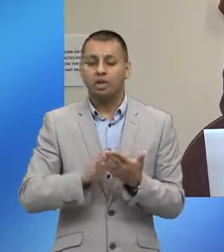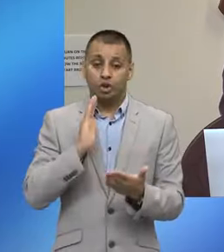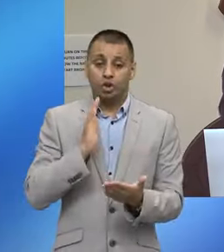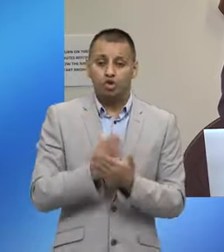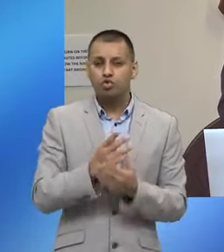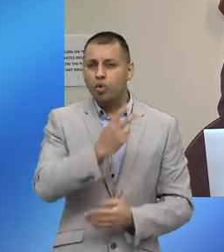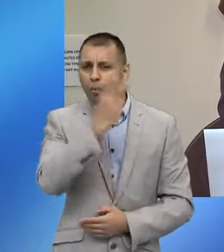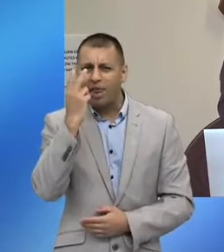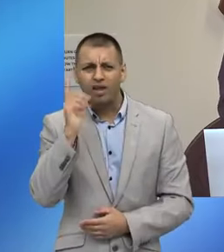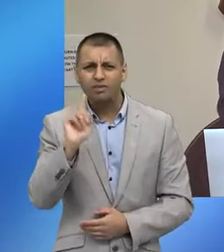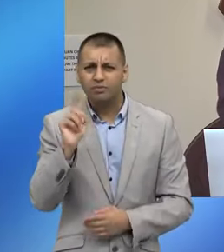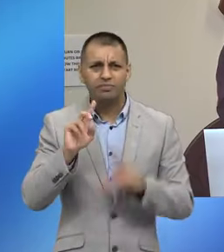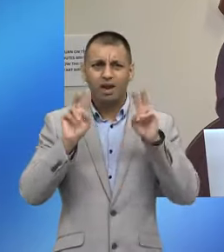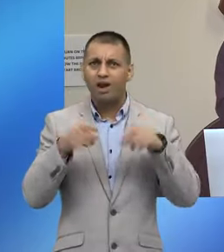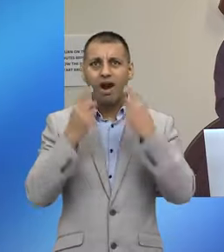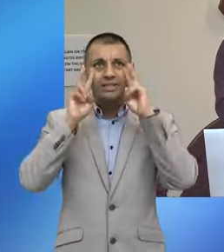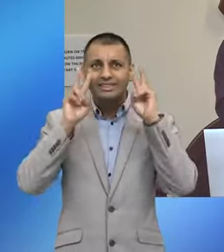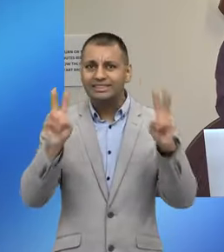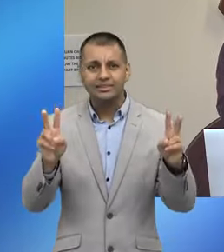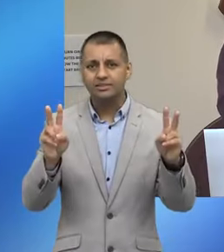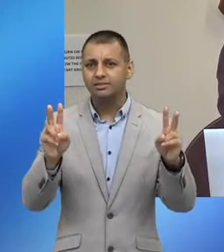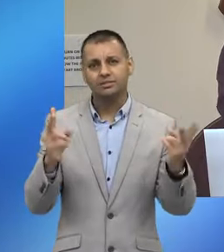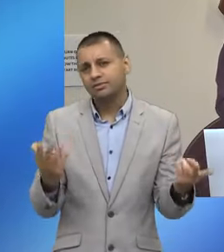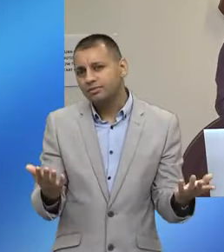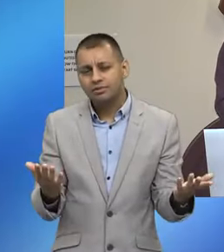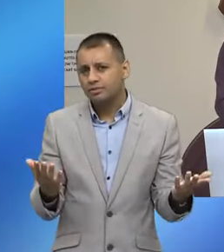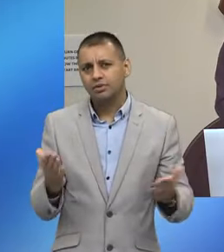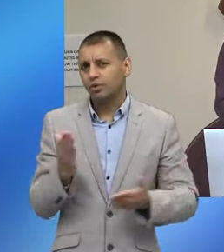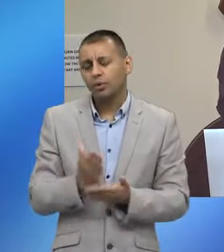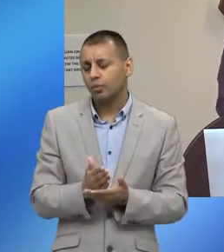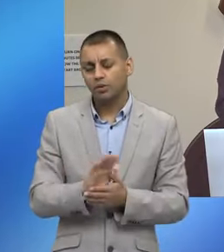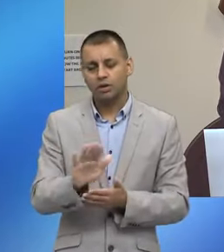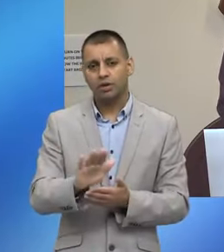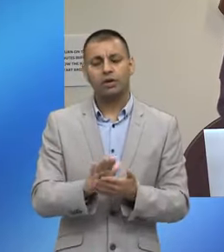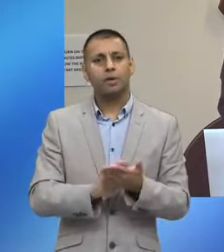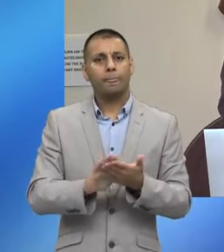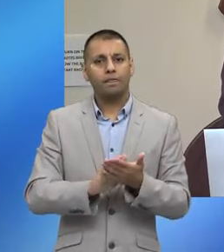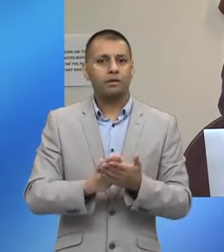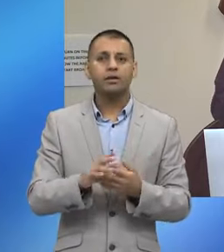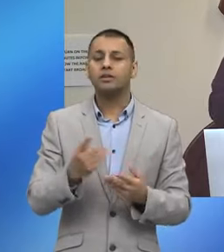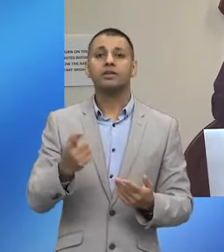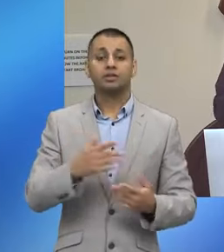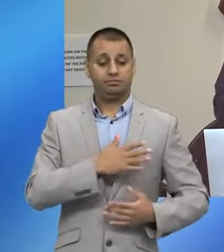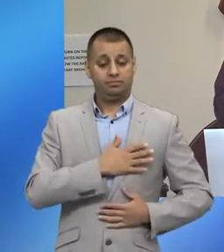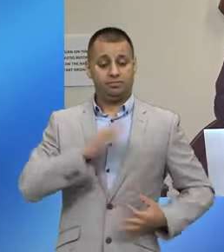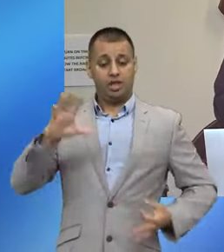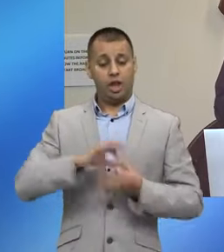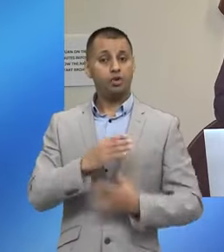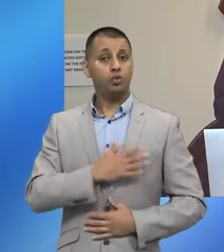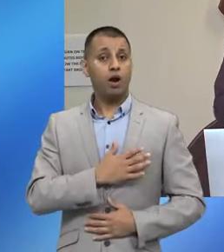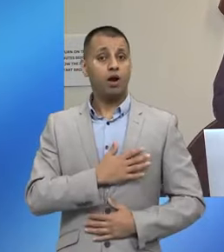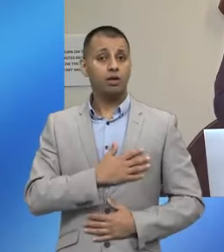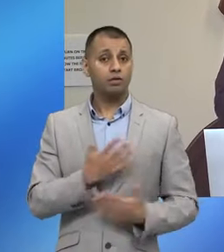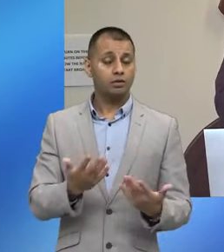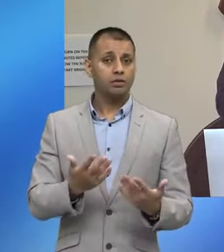true blindness is not the ability or the inability to see or not to see. It's the basira in the